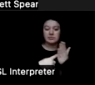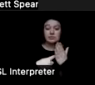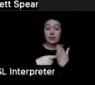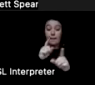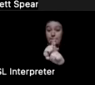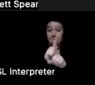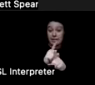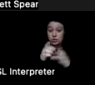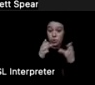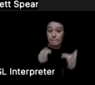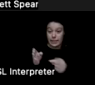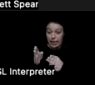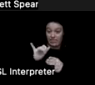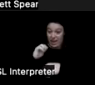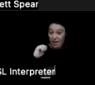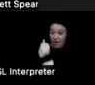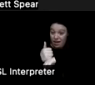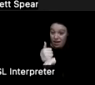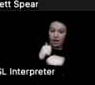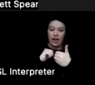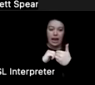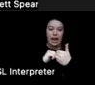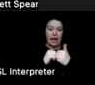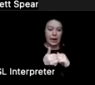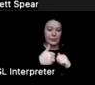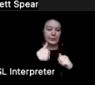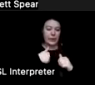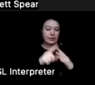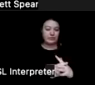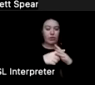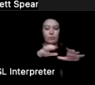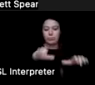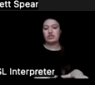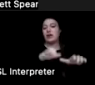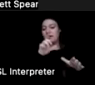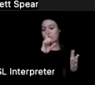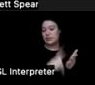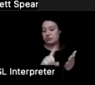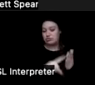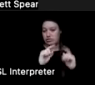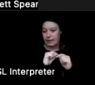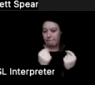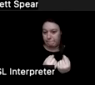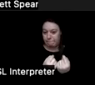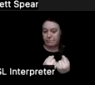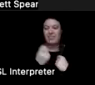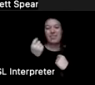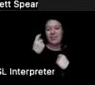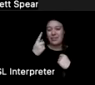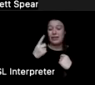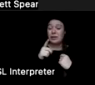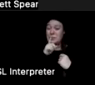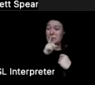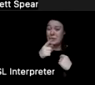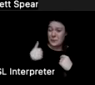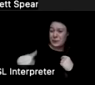research team. And I think many of us are on this call because in one way or another, we are all extremely busy in trying to figure out how